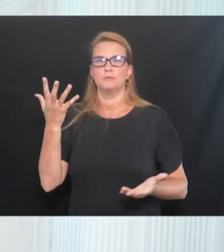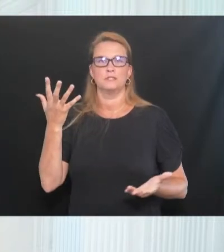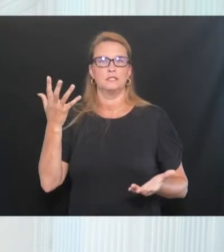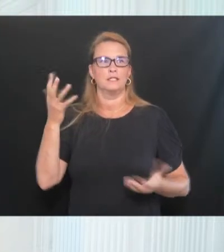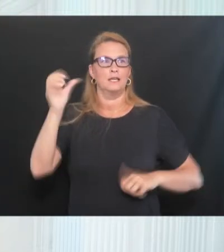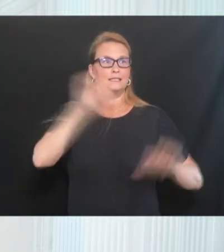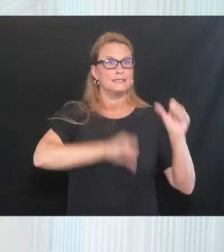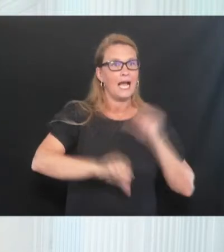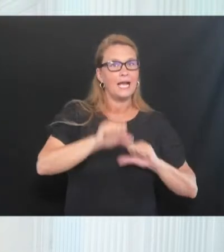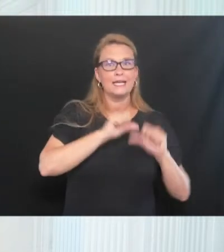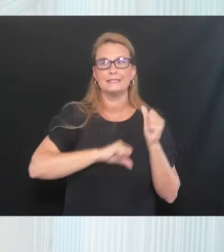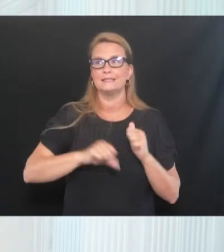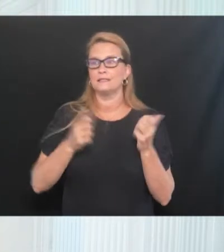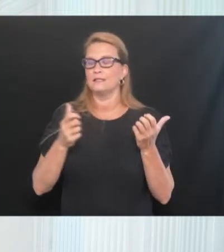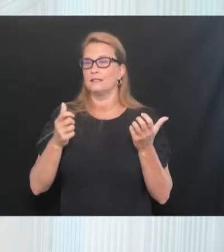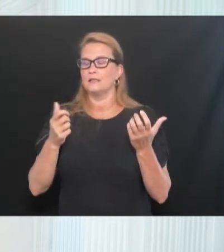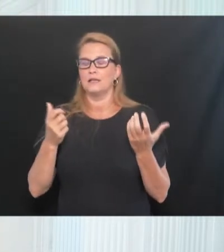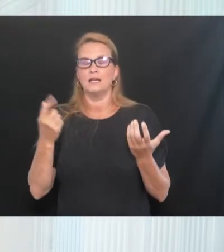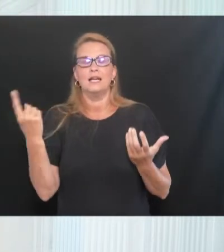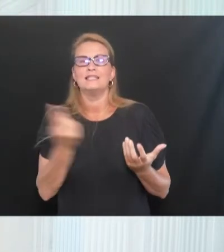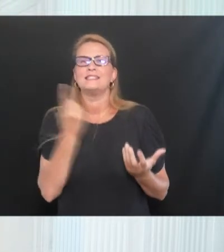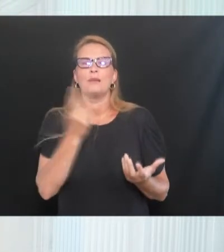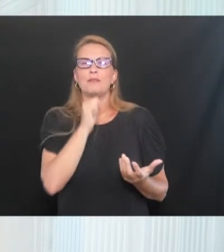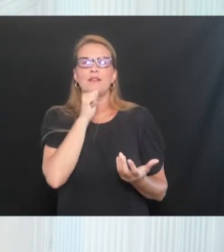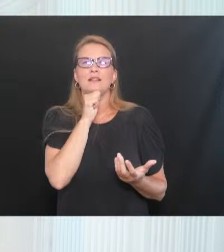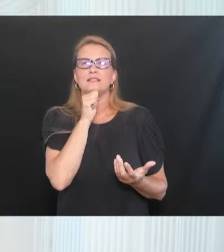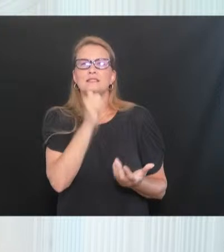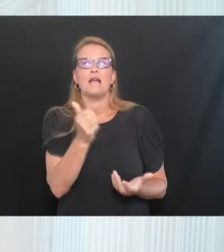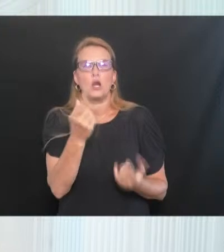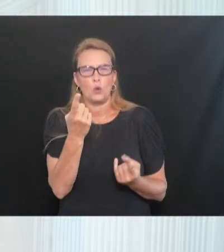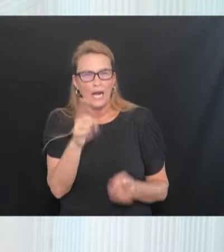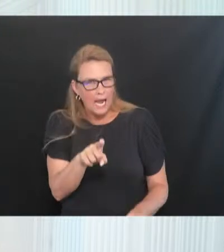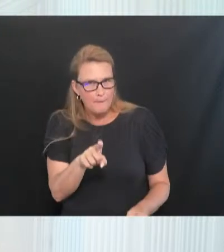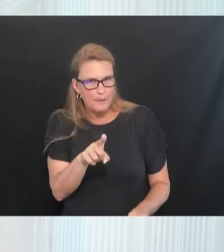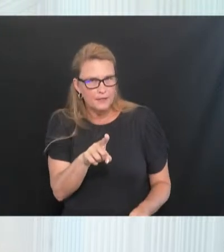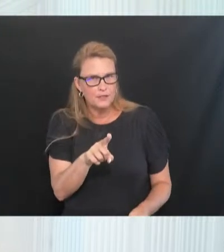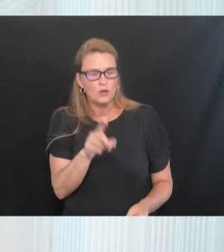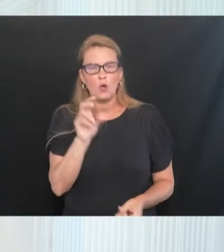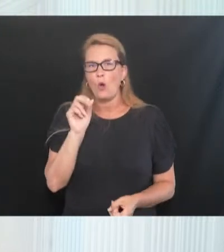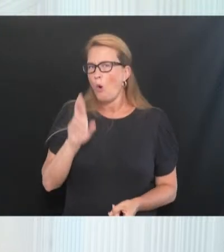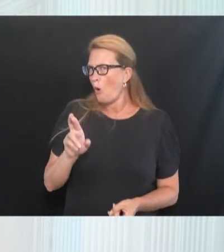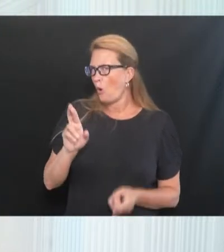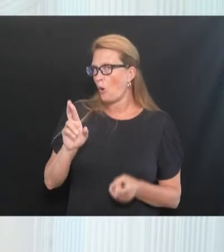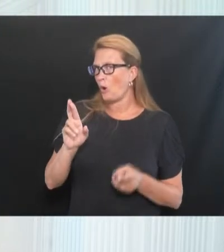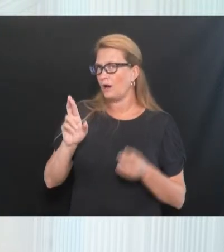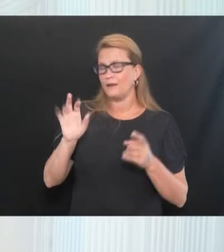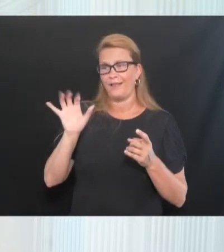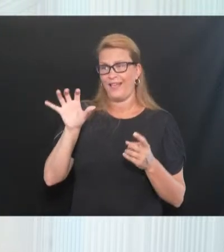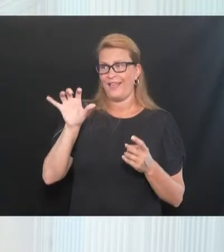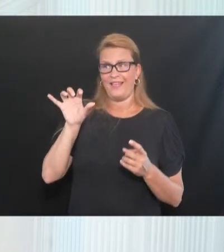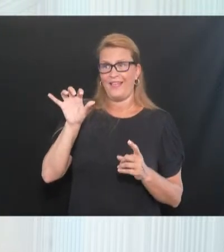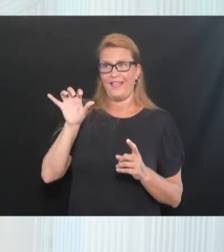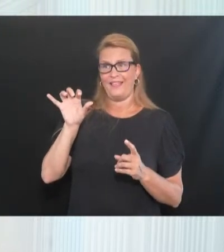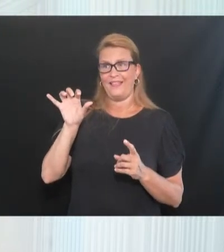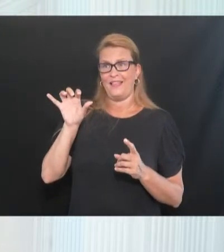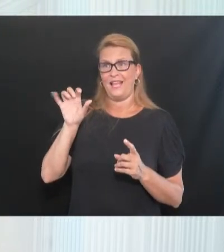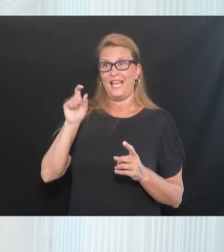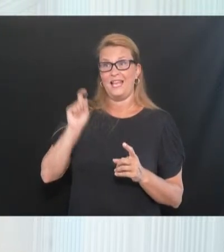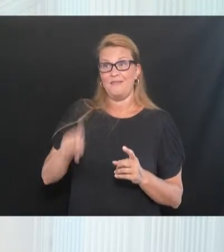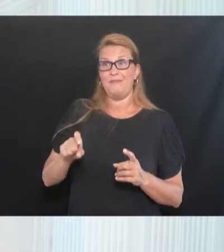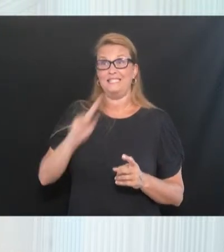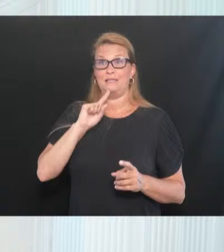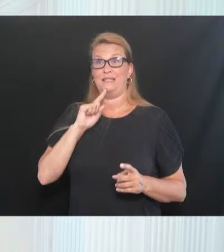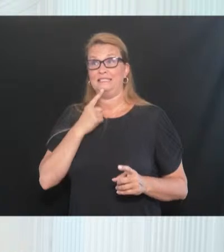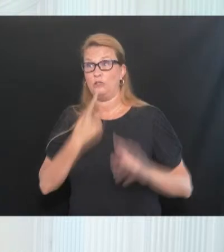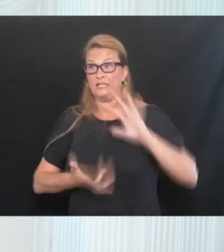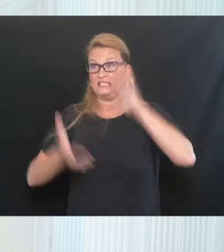science. Is it just something that's not going to happen, or is it going to take something that's a catastrophe in order for it to happen?